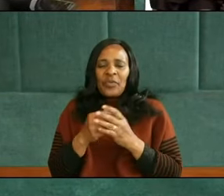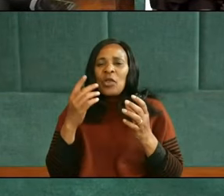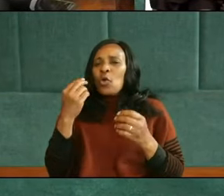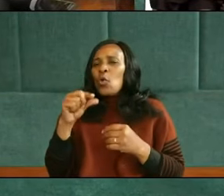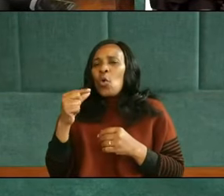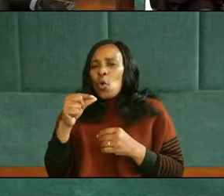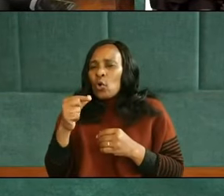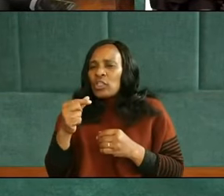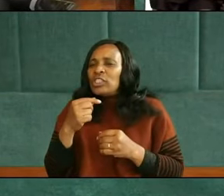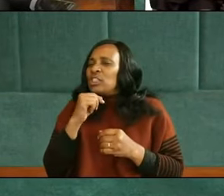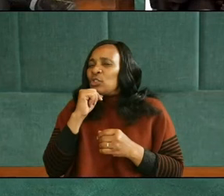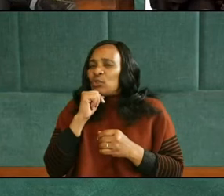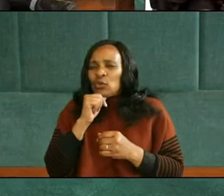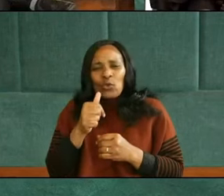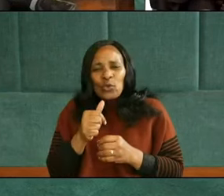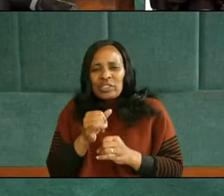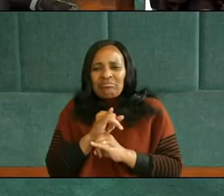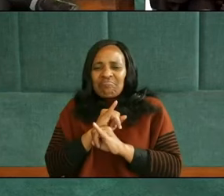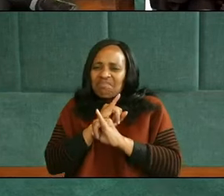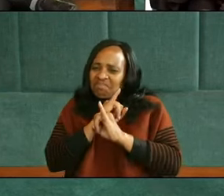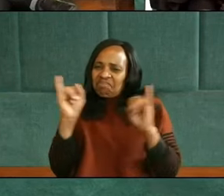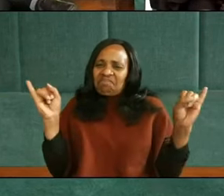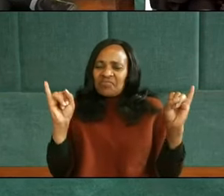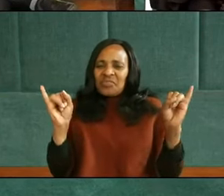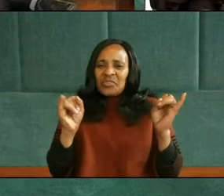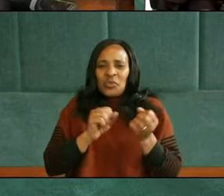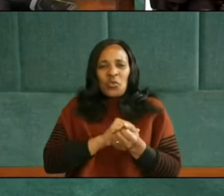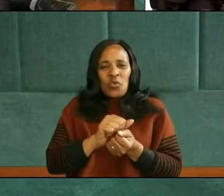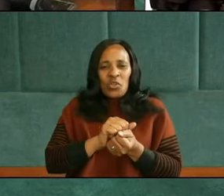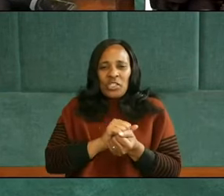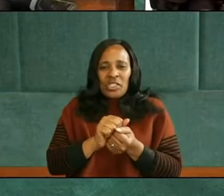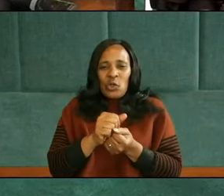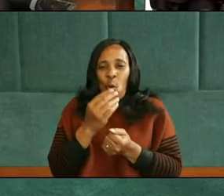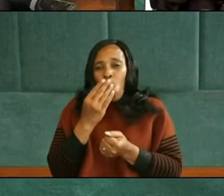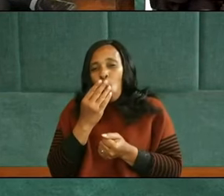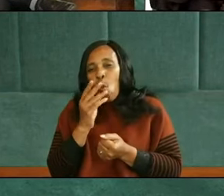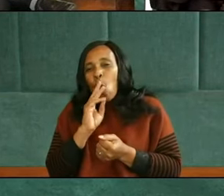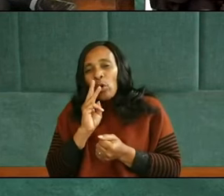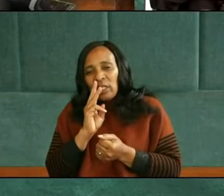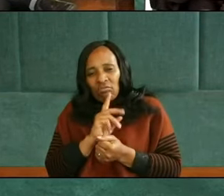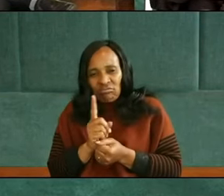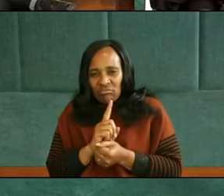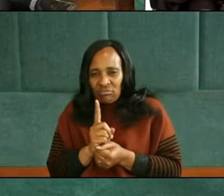not purified by washing with water, it is